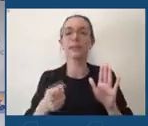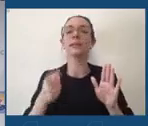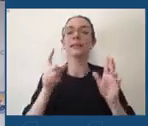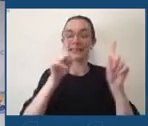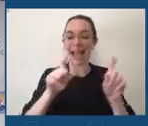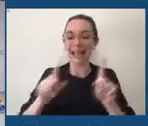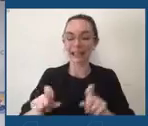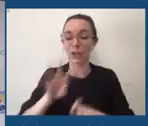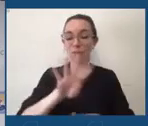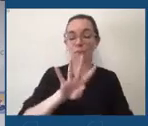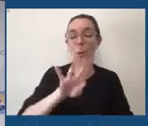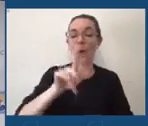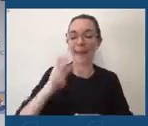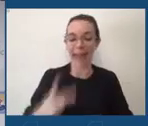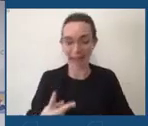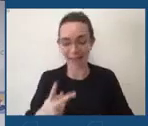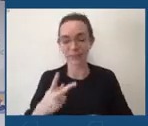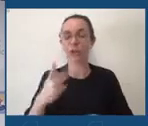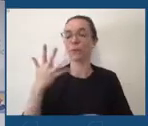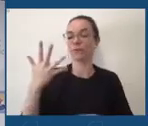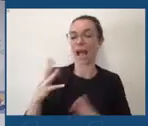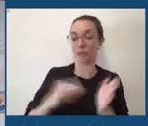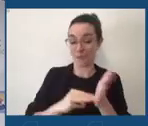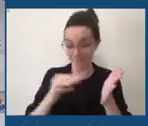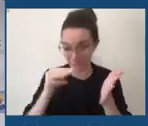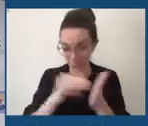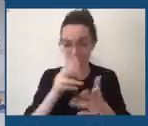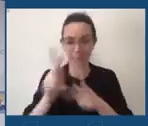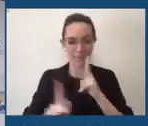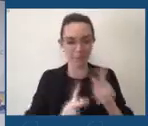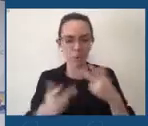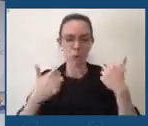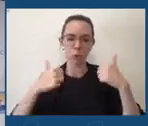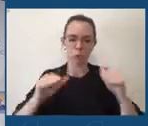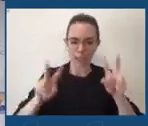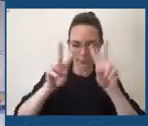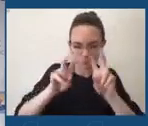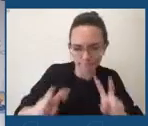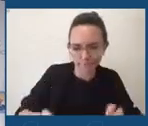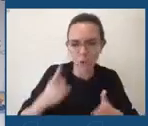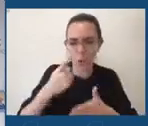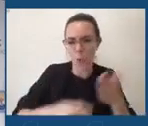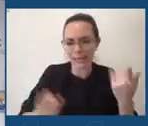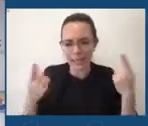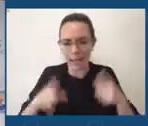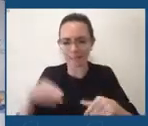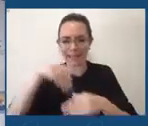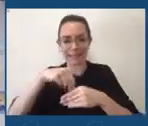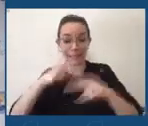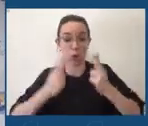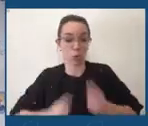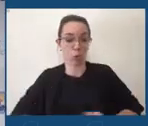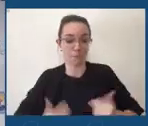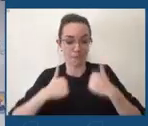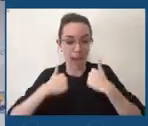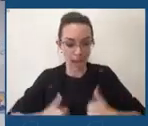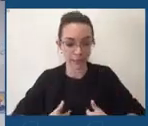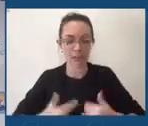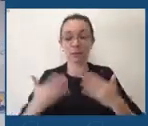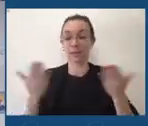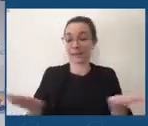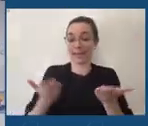million people, and we try to provide diagnostic insights as to what is going on inside their human body. In fact, right here in New